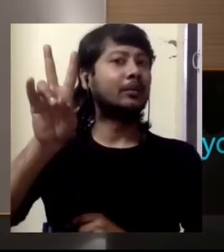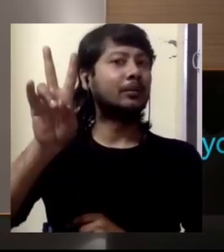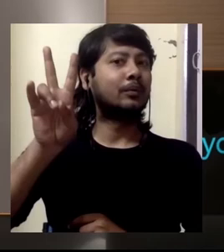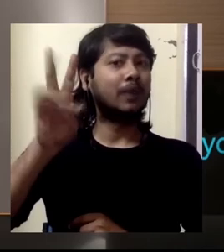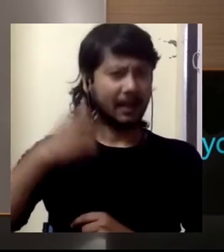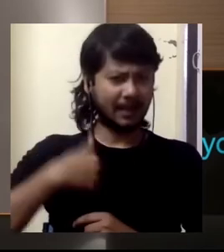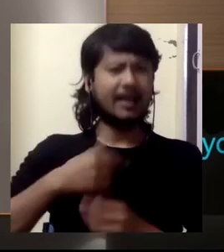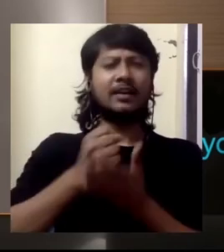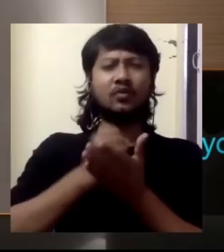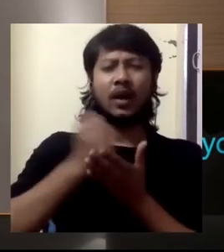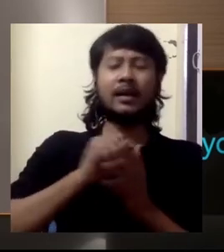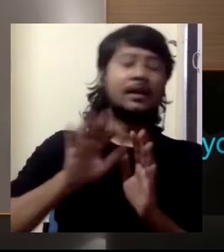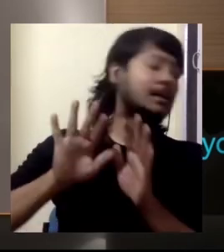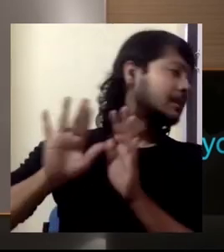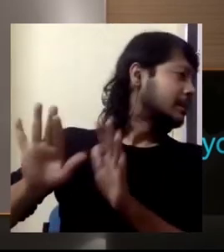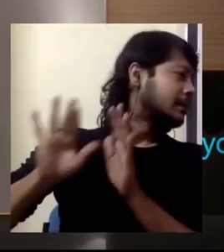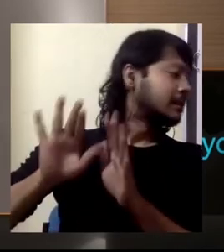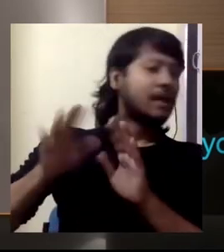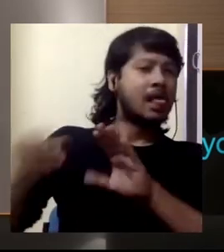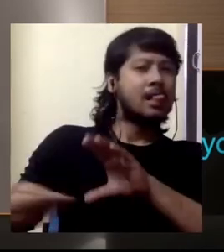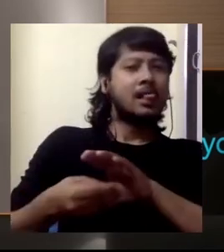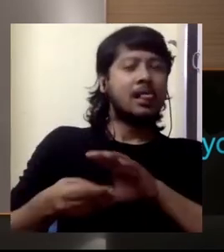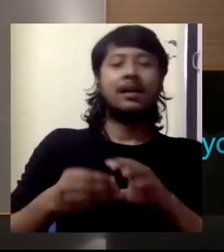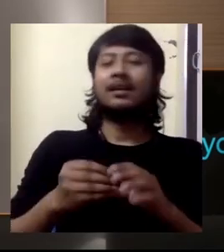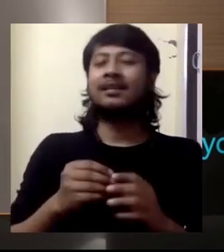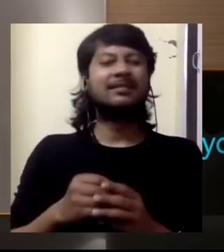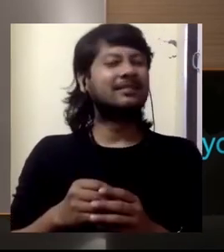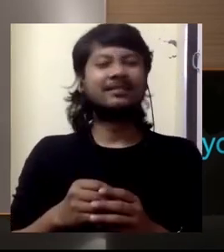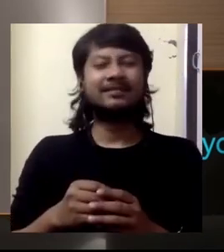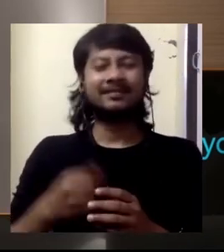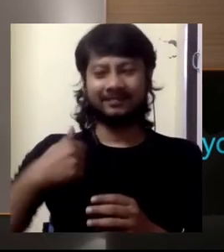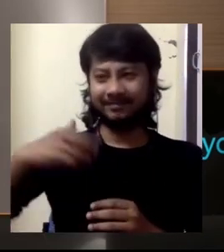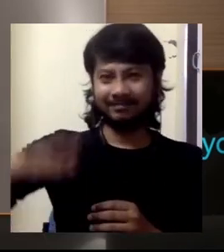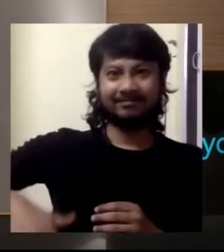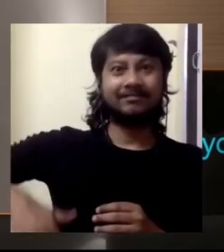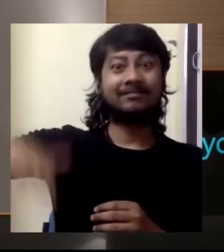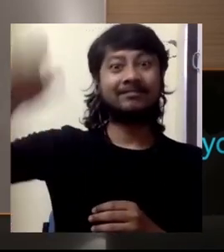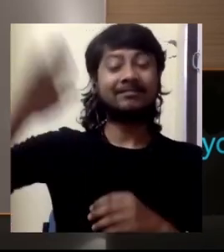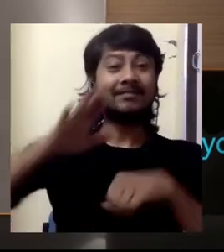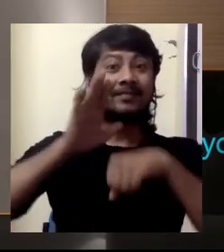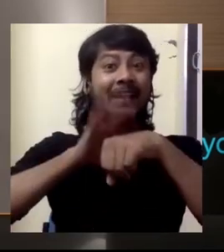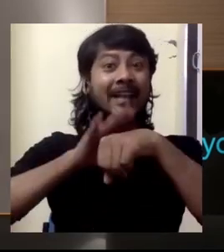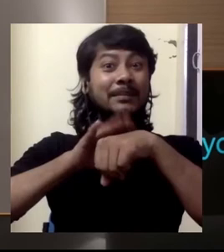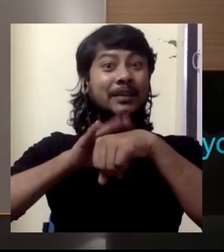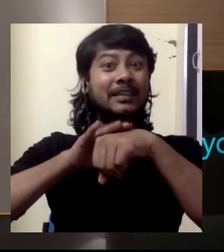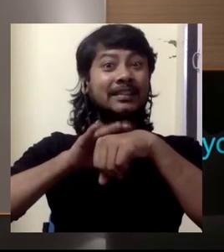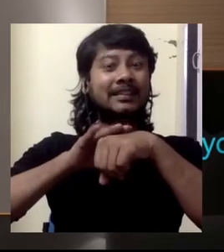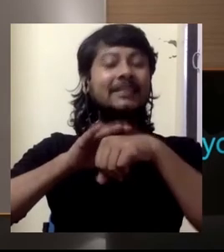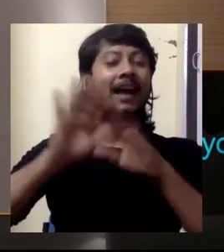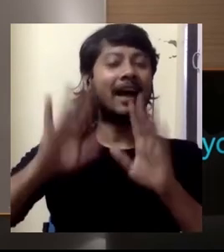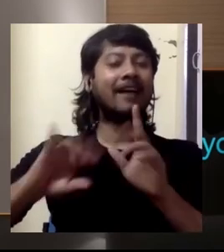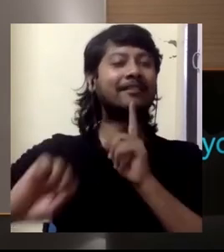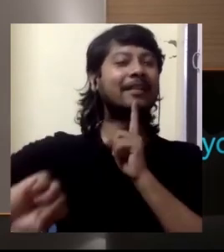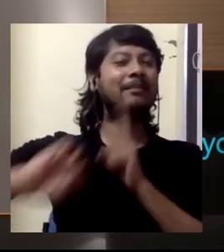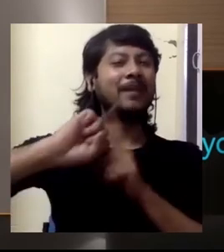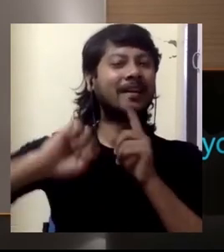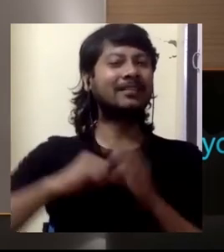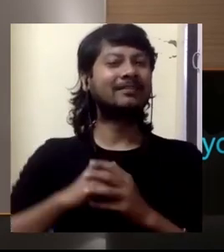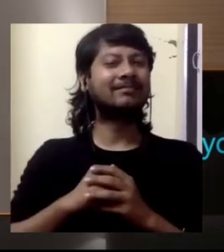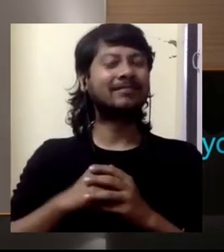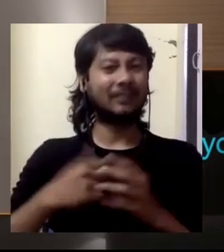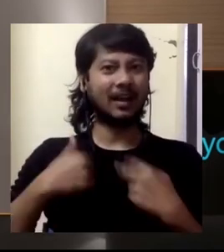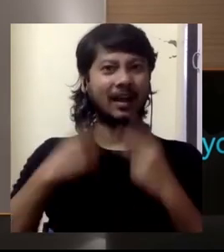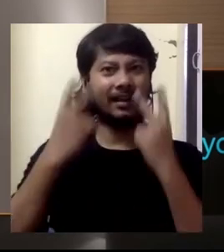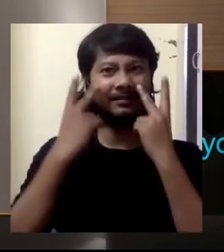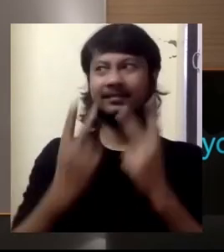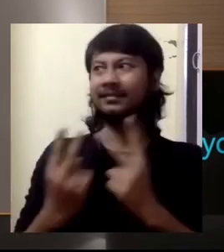we are always a collection of all our life experiences. So if I look at myself, a combination of